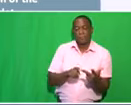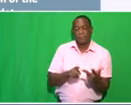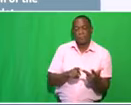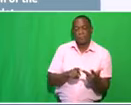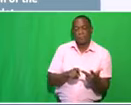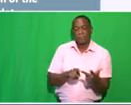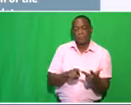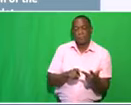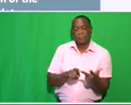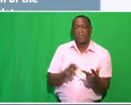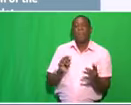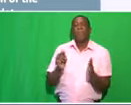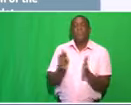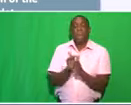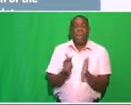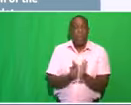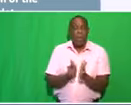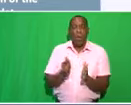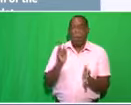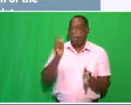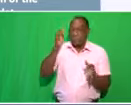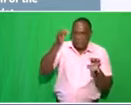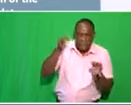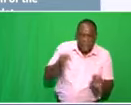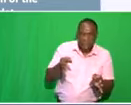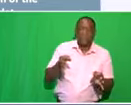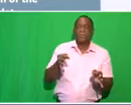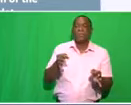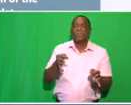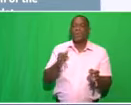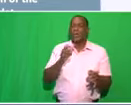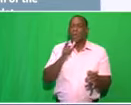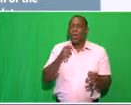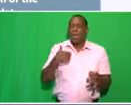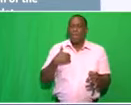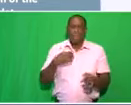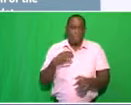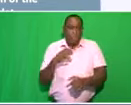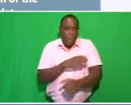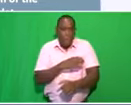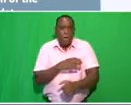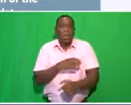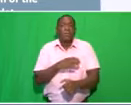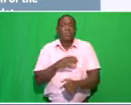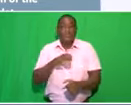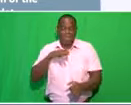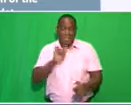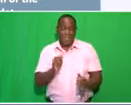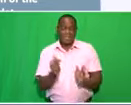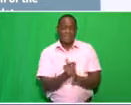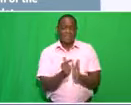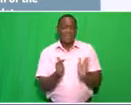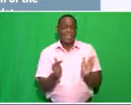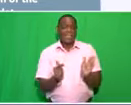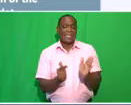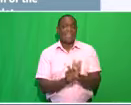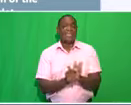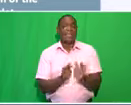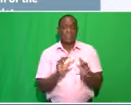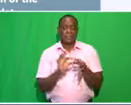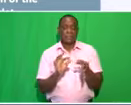in the context of the exercise of powers. That's a legal term